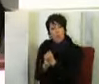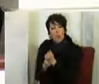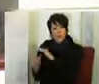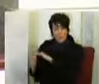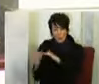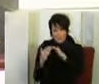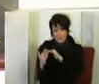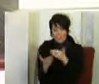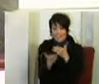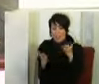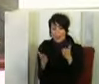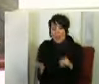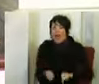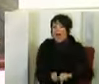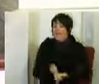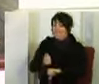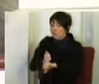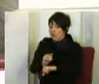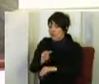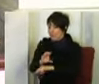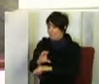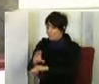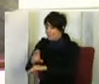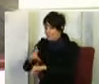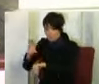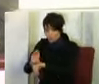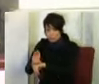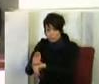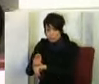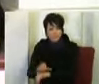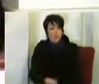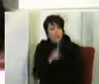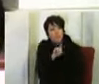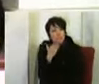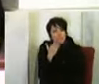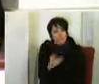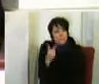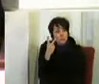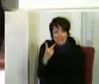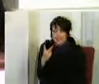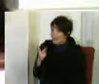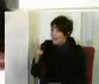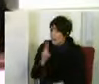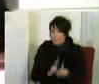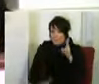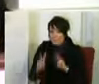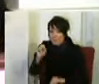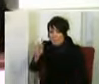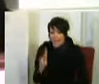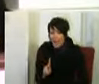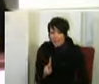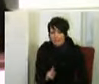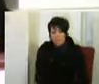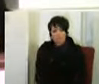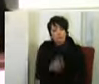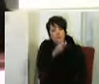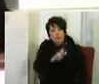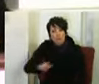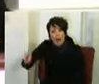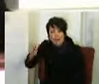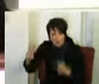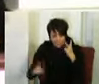Community Church, so we are glad that you are here. It's also good to see some folks who have been away for a few weeks. They're returning to us, and we're glad that you are